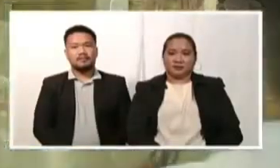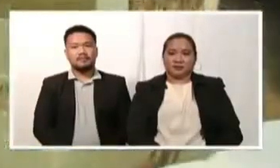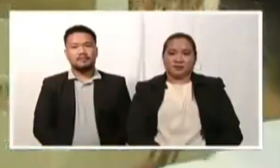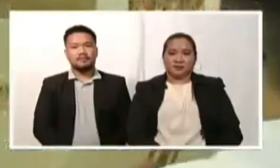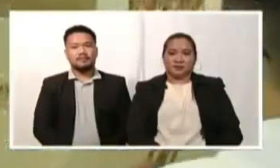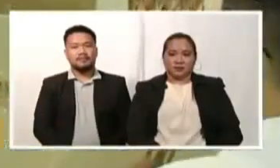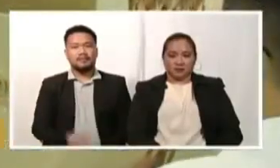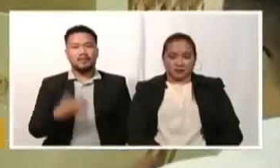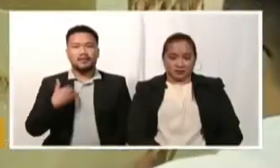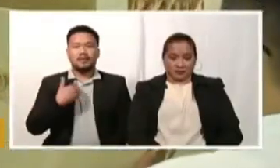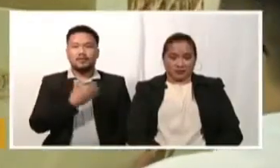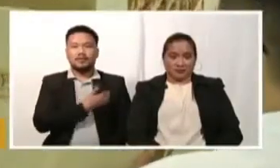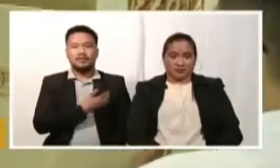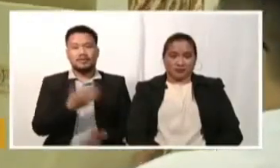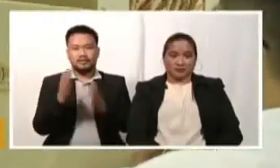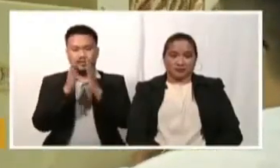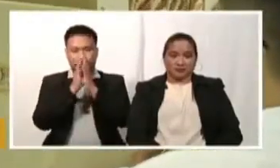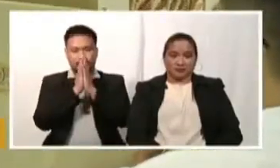Let us pray.